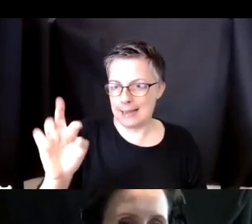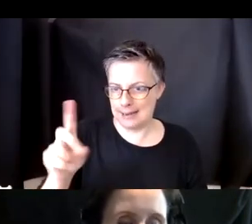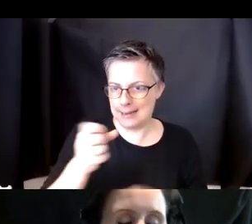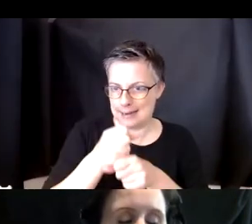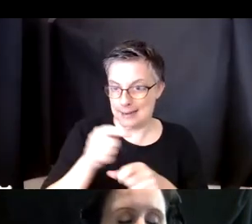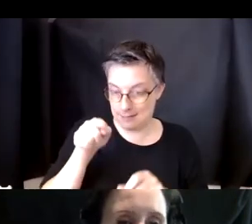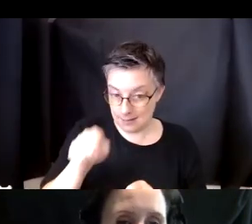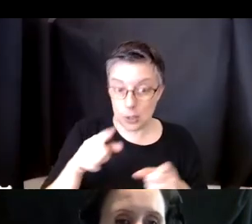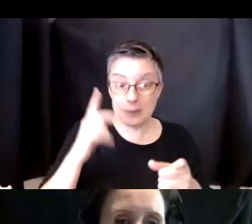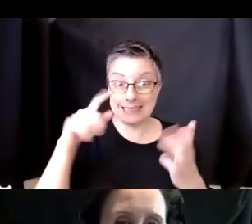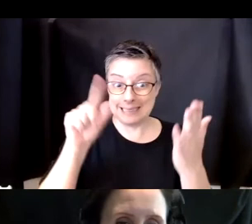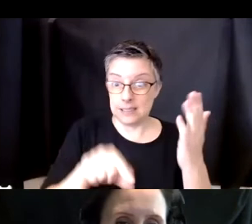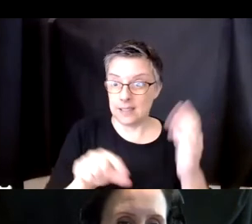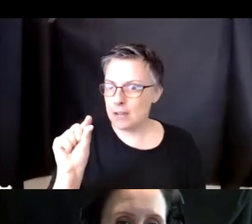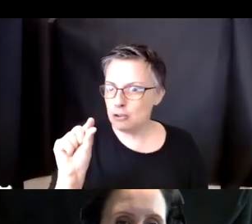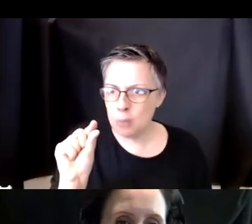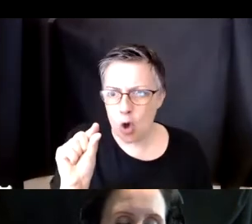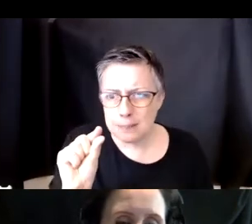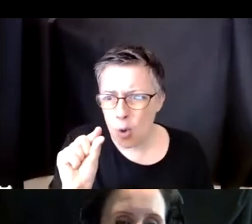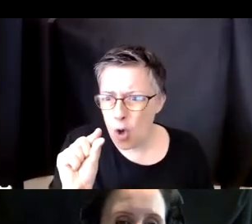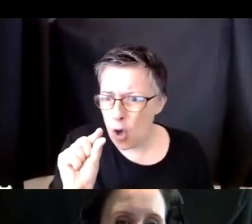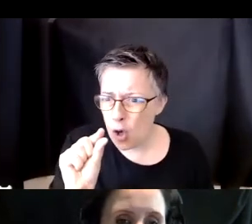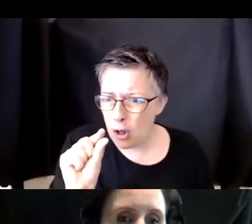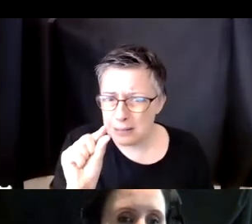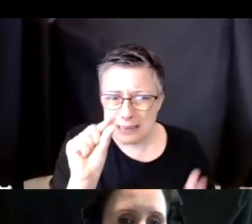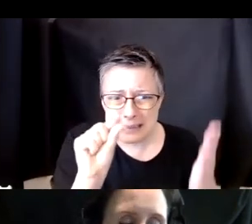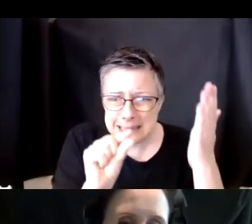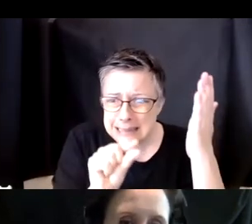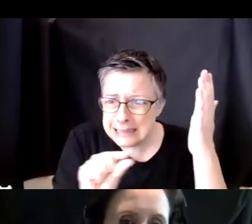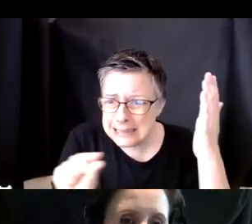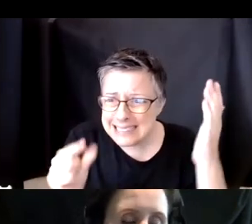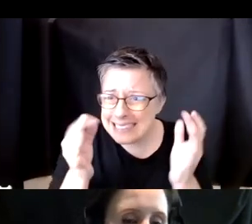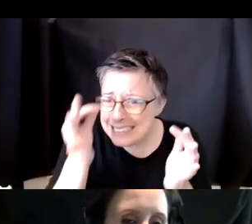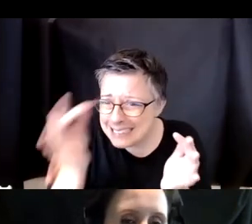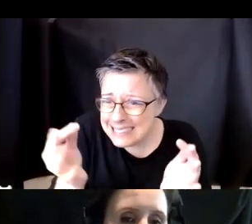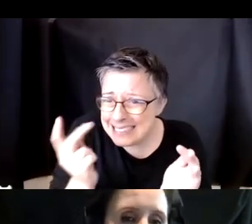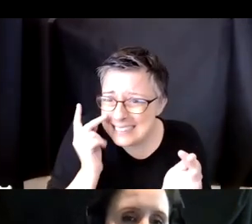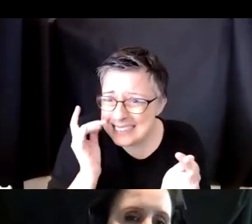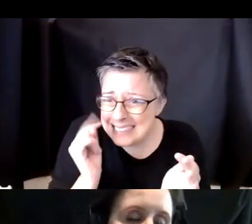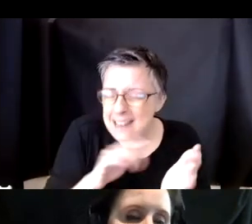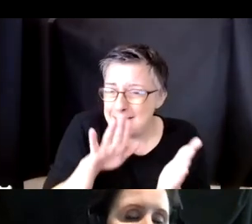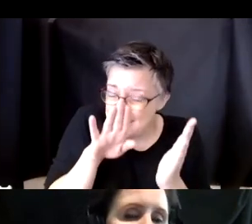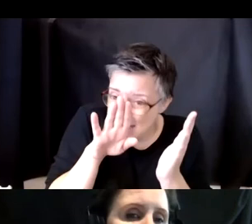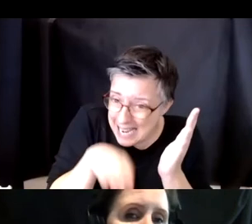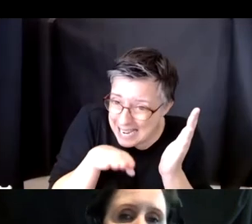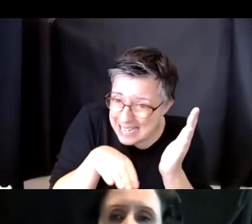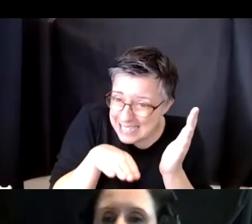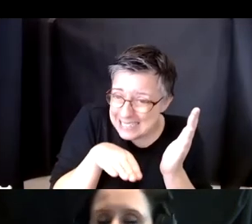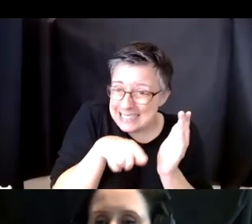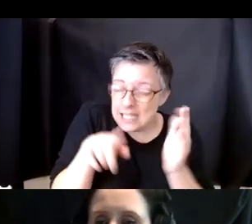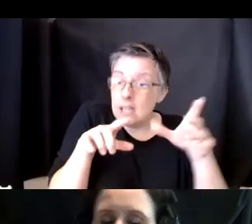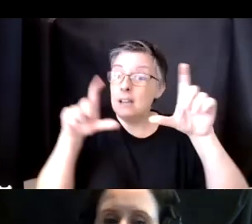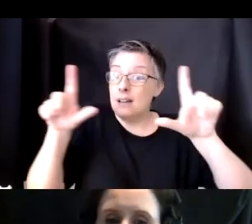picture, it's really, really small. You can barely see it, but it's at the very bottom underneath the slide.